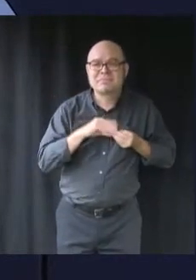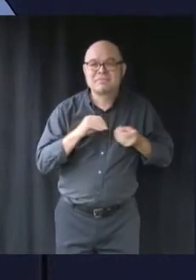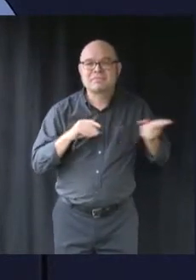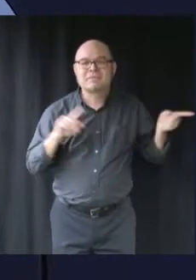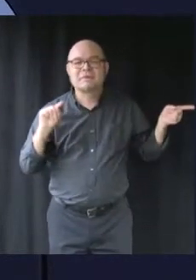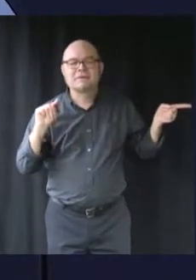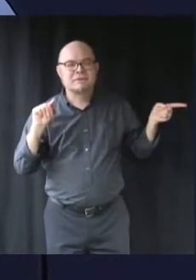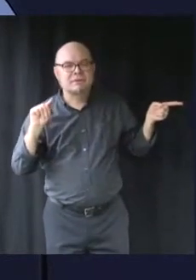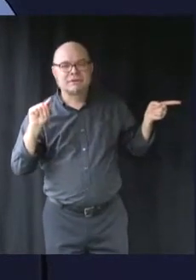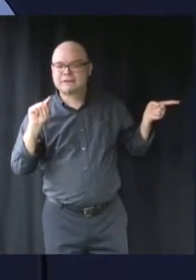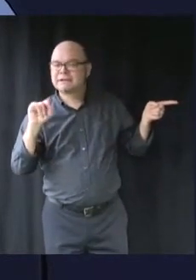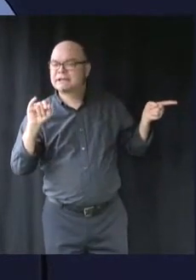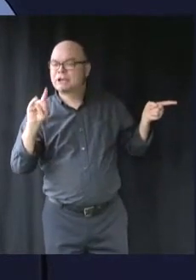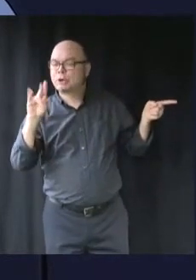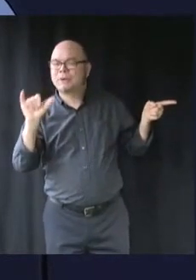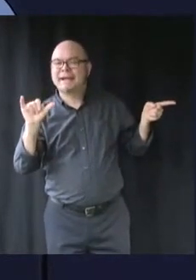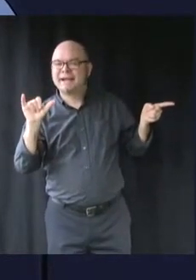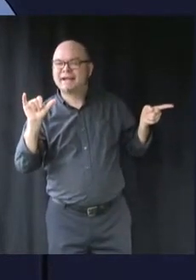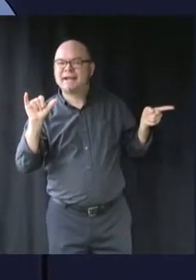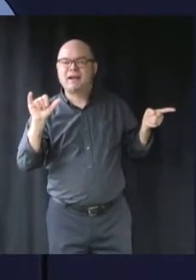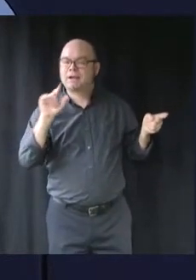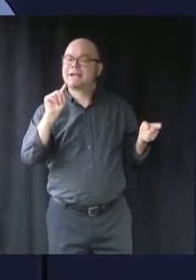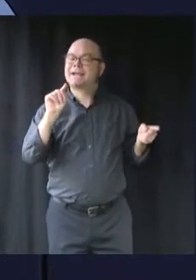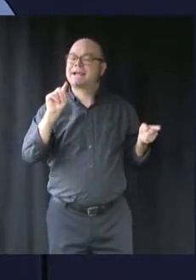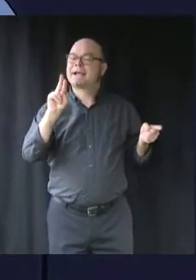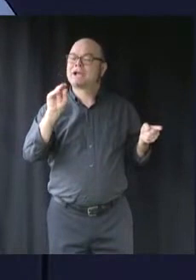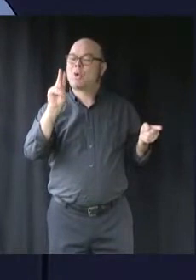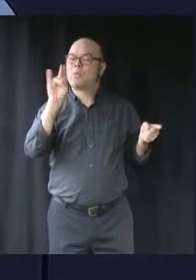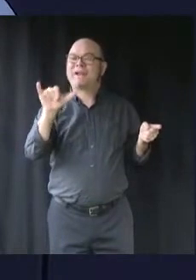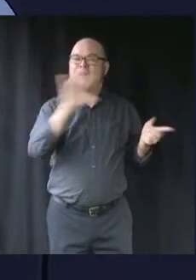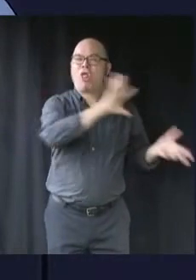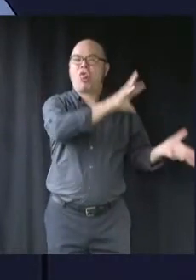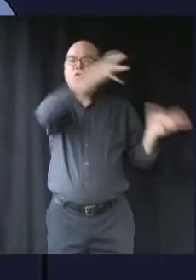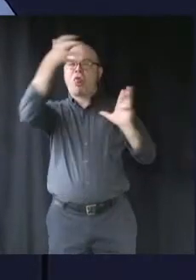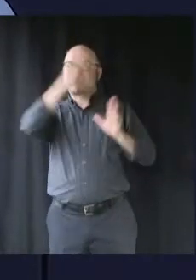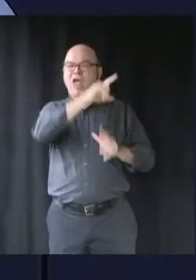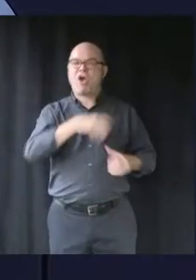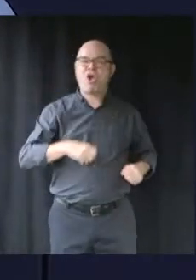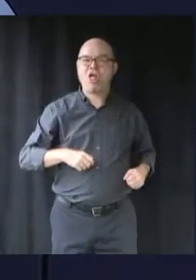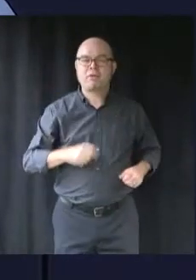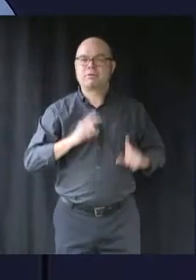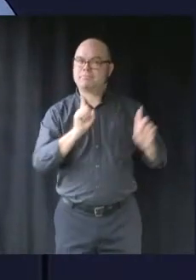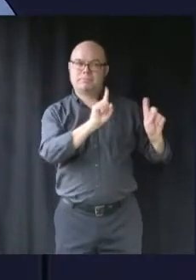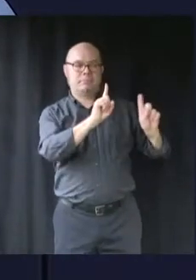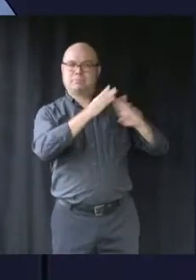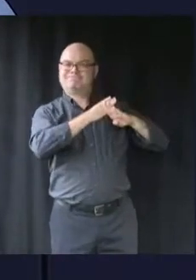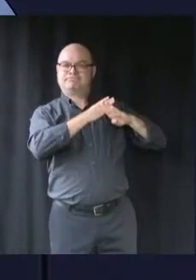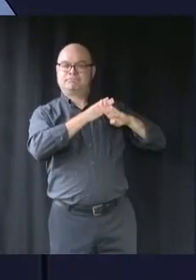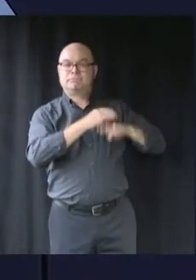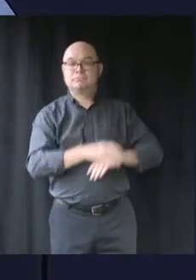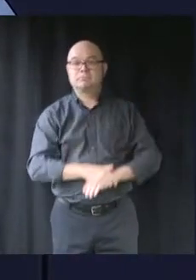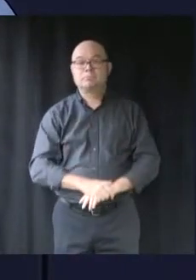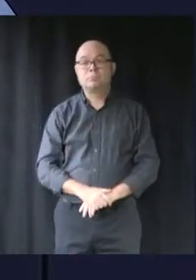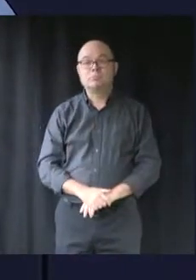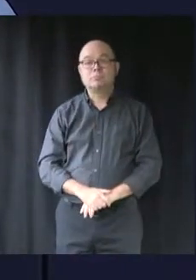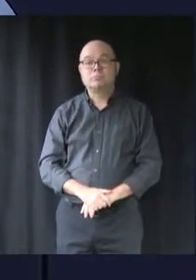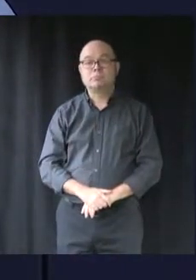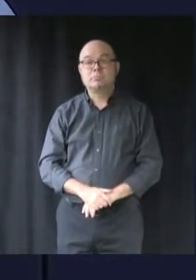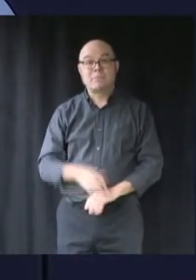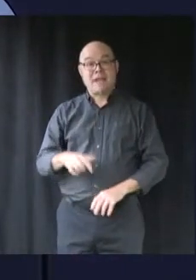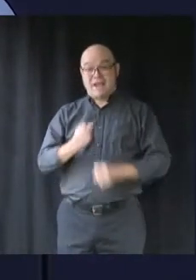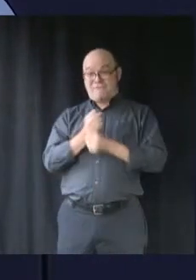you're all becoming to realize lately. Nothing about our freedom is guaranteed. We have to work for